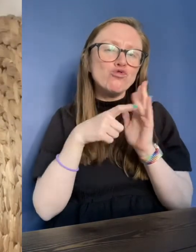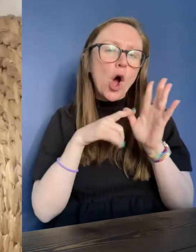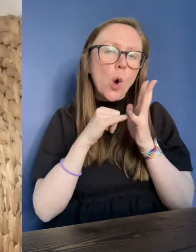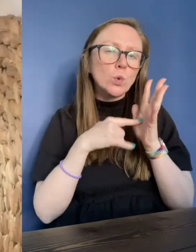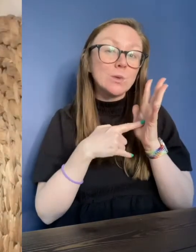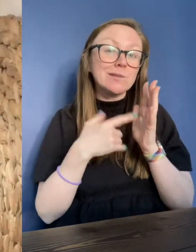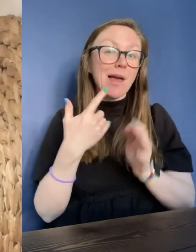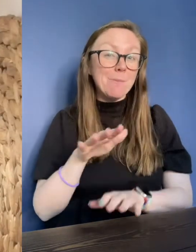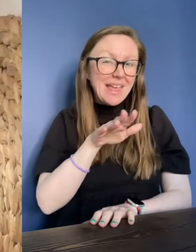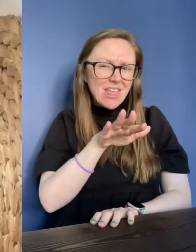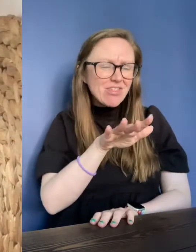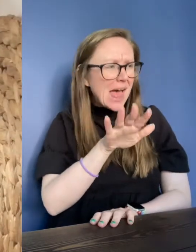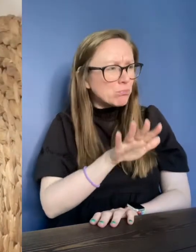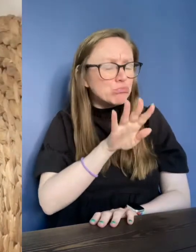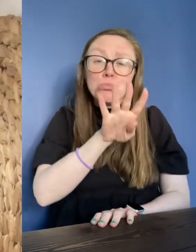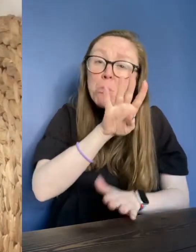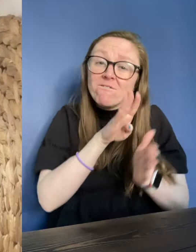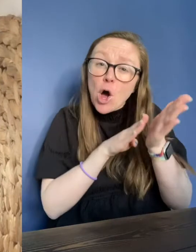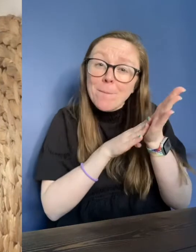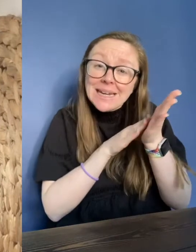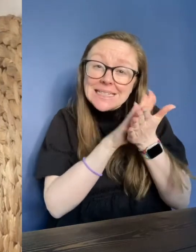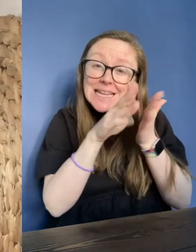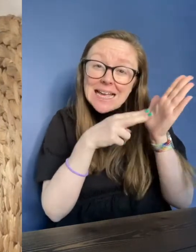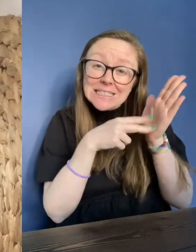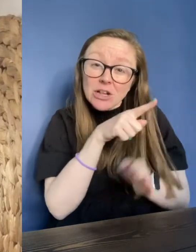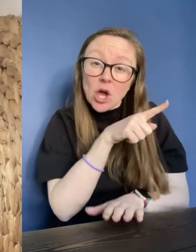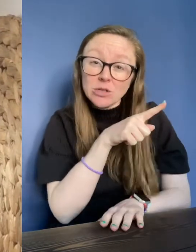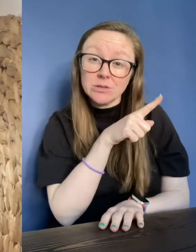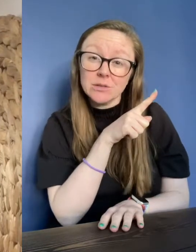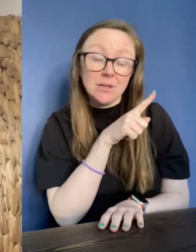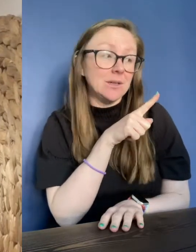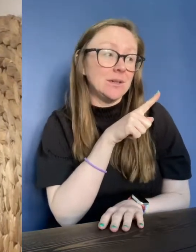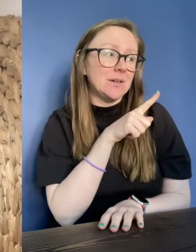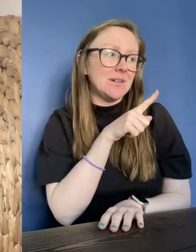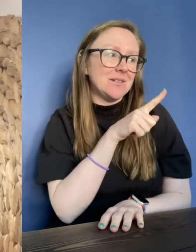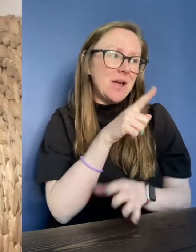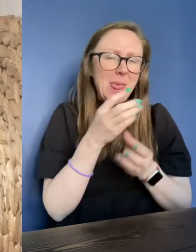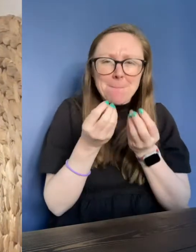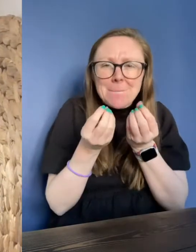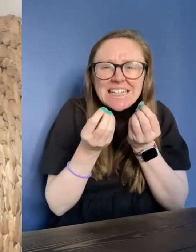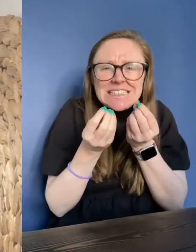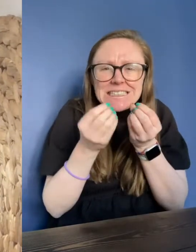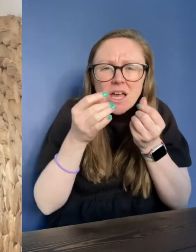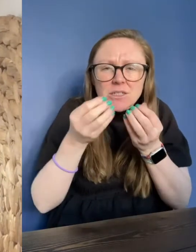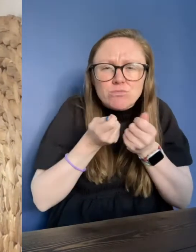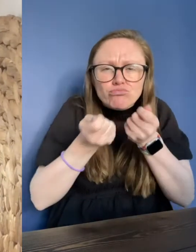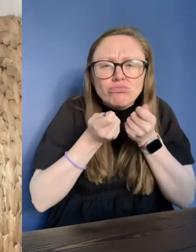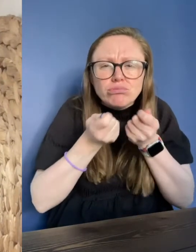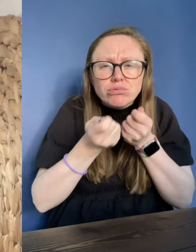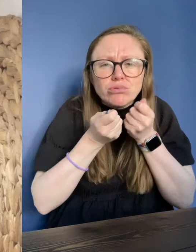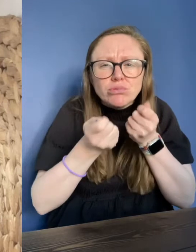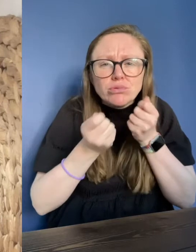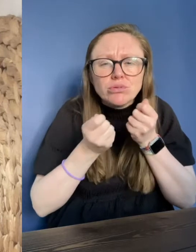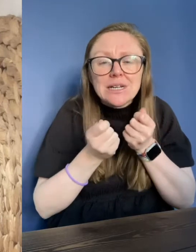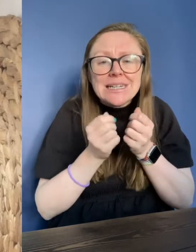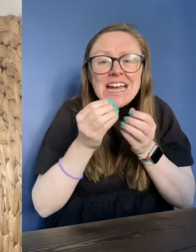been toasting for about 4 minutes. They are blistered and the skin's